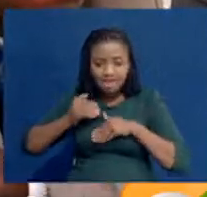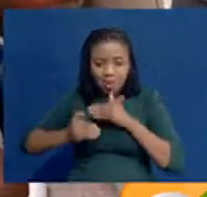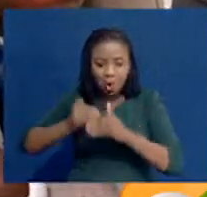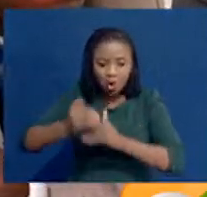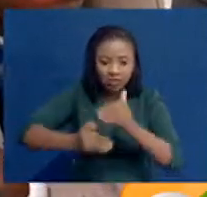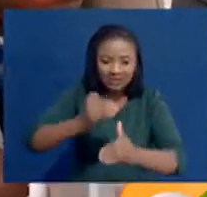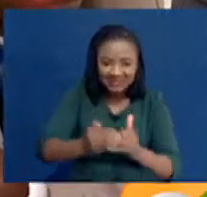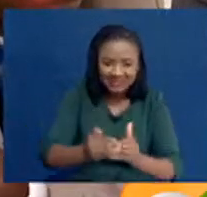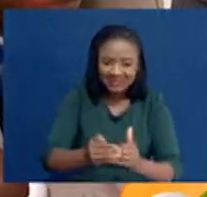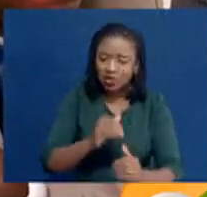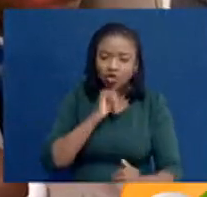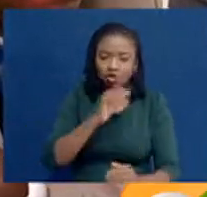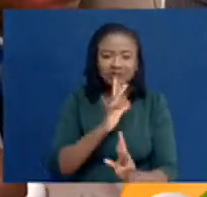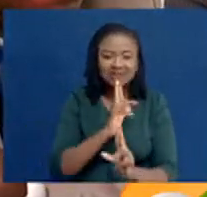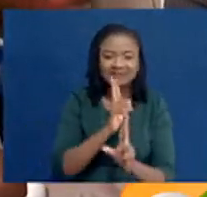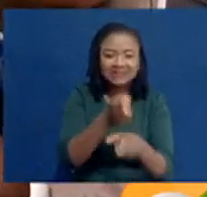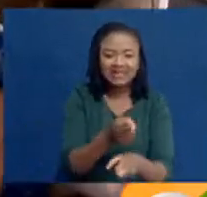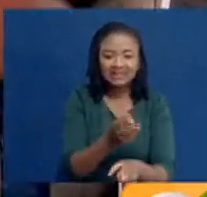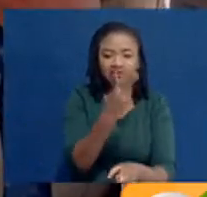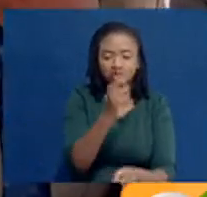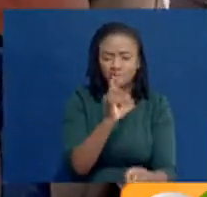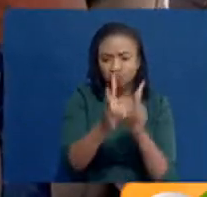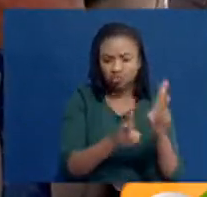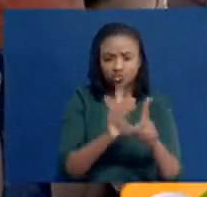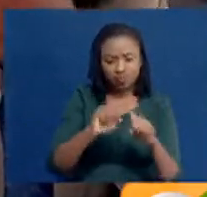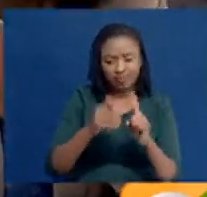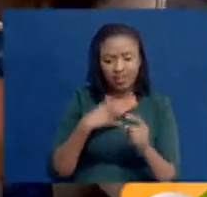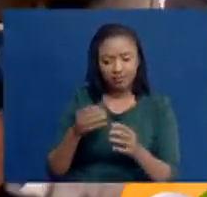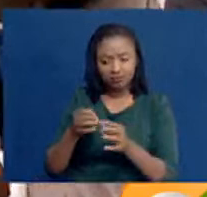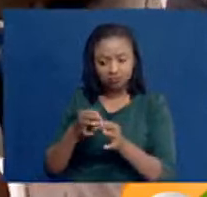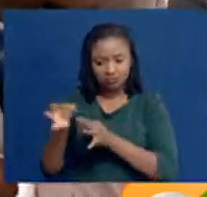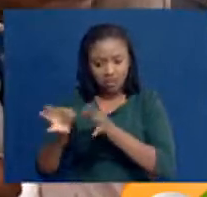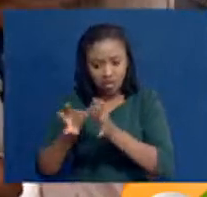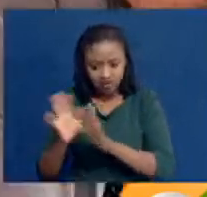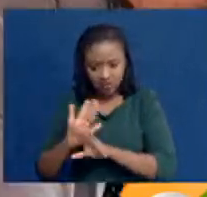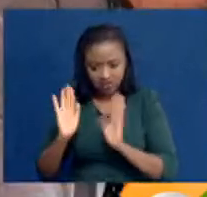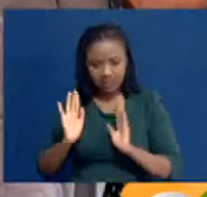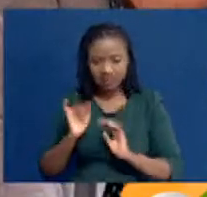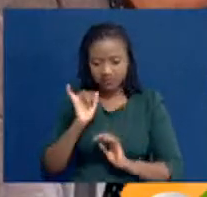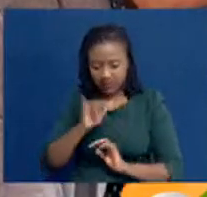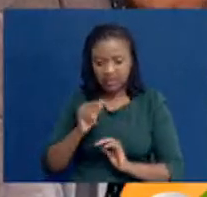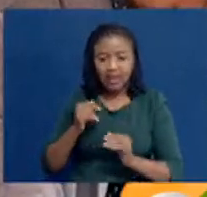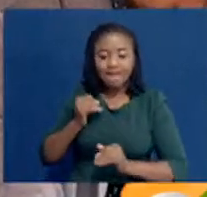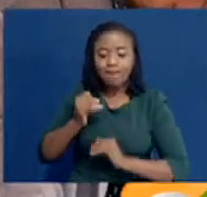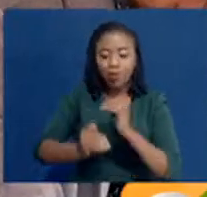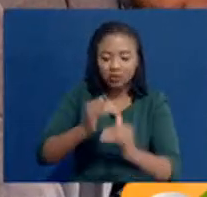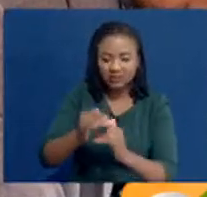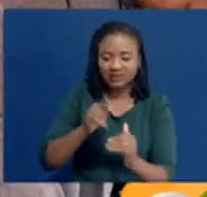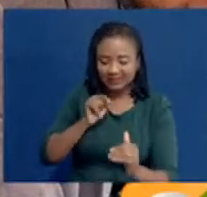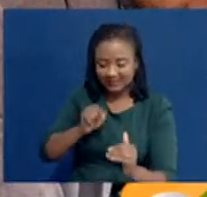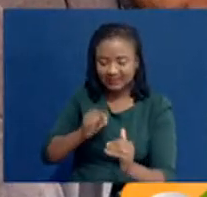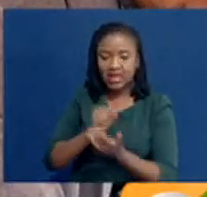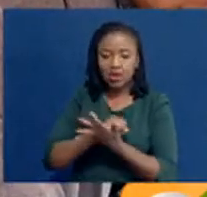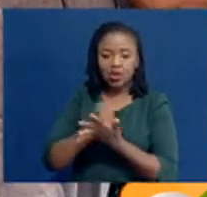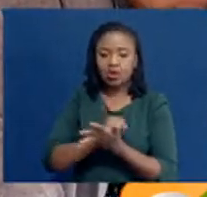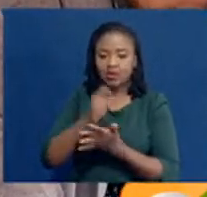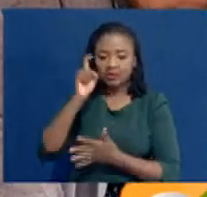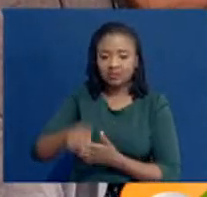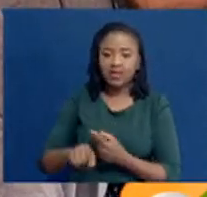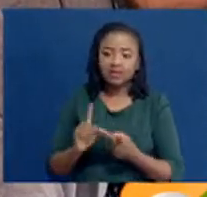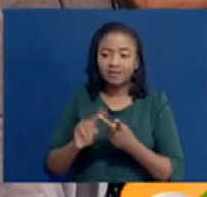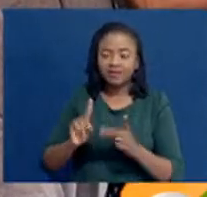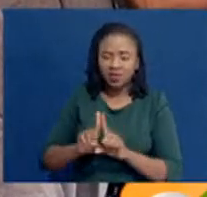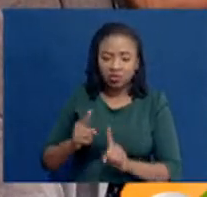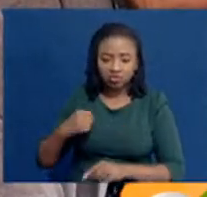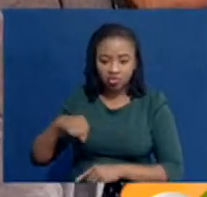I don't know what you meant, but for feedback, that's what we meant. The Council proposes the establishment of an independent